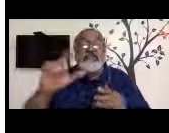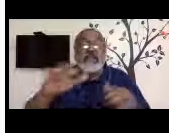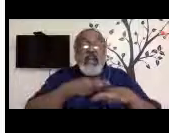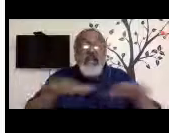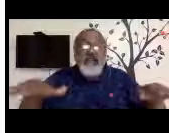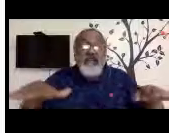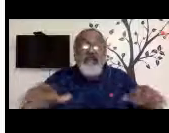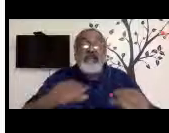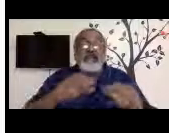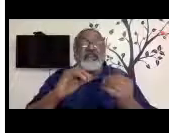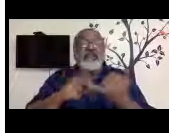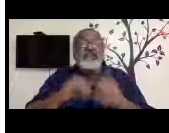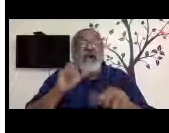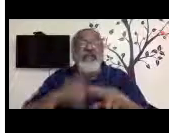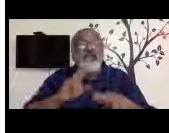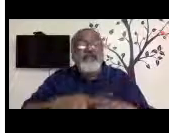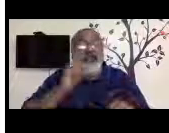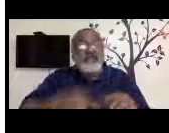the staff, train the